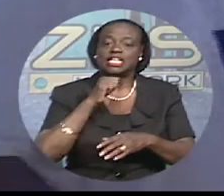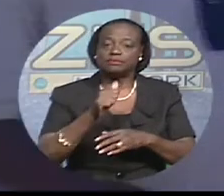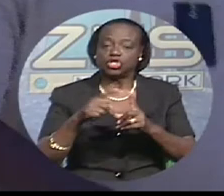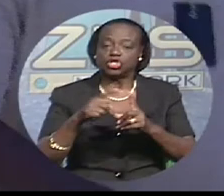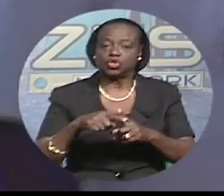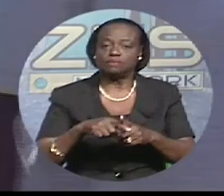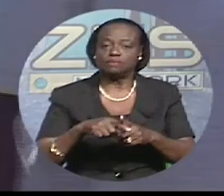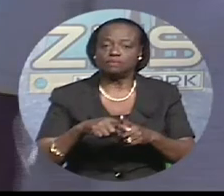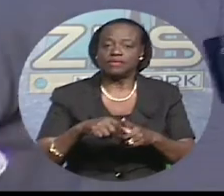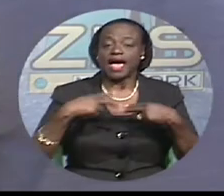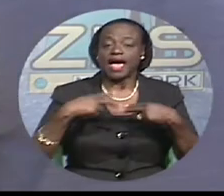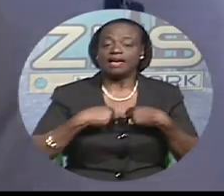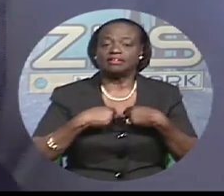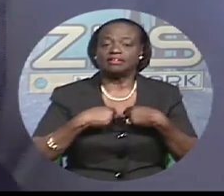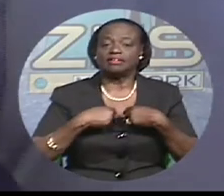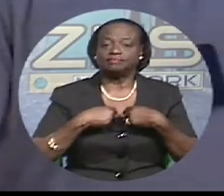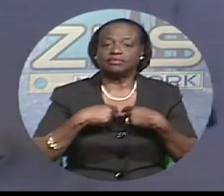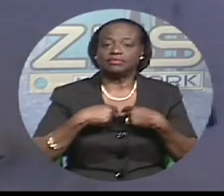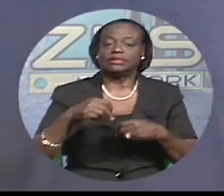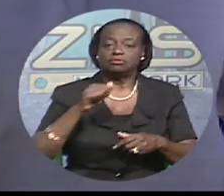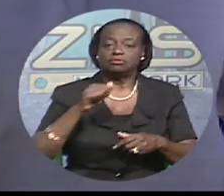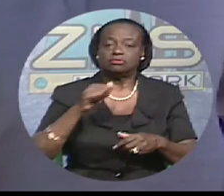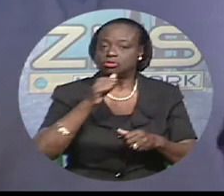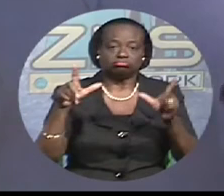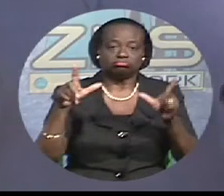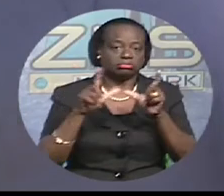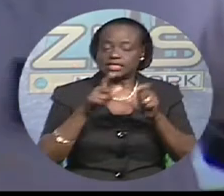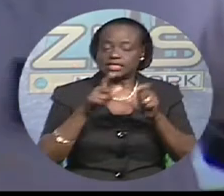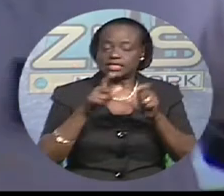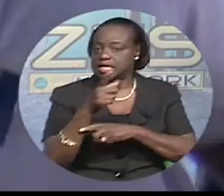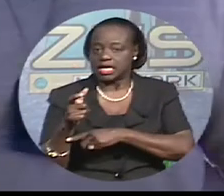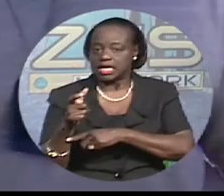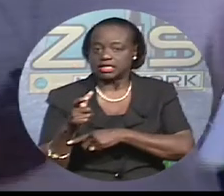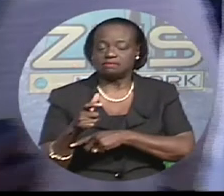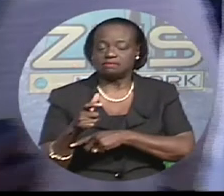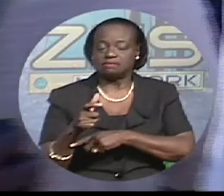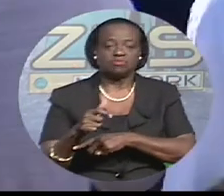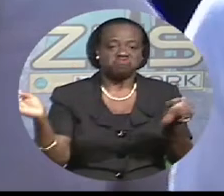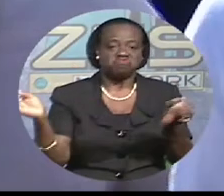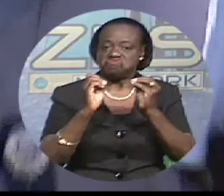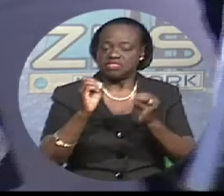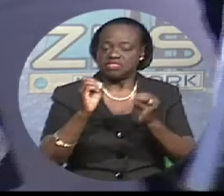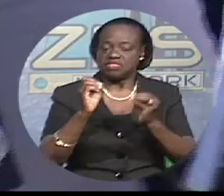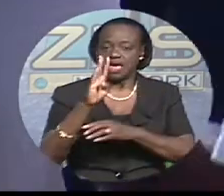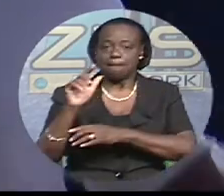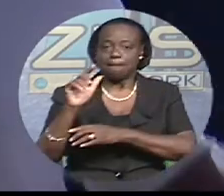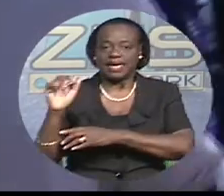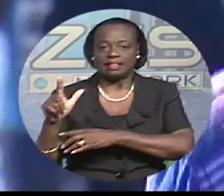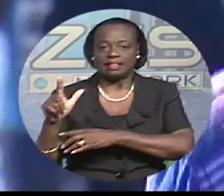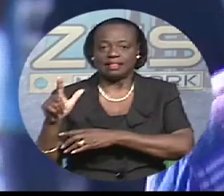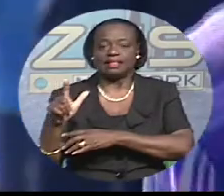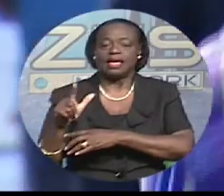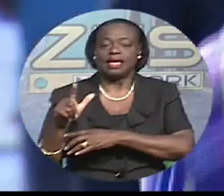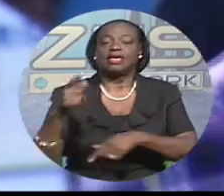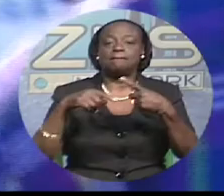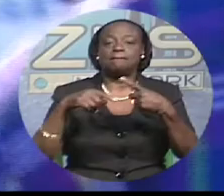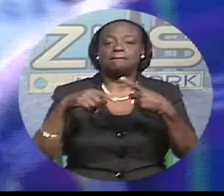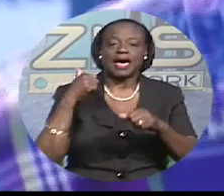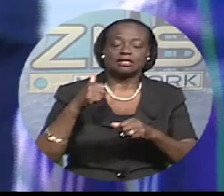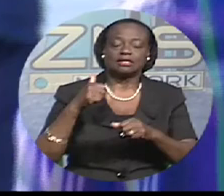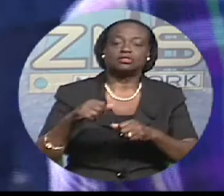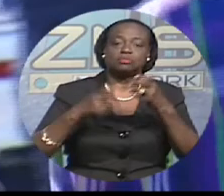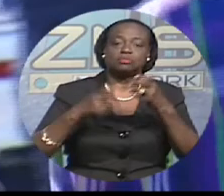supply unlicensed firearms. Bail was denied, and they were remanded to prison. They returned to court on May 28th for bail consideration.